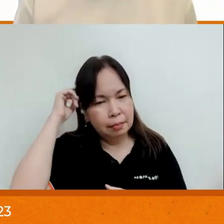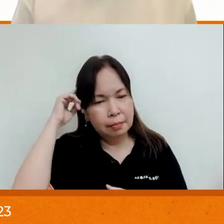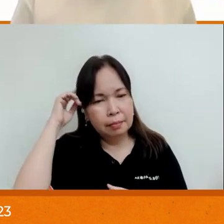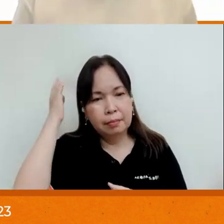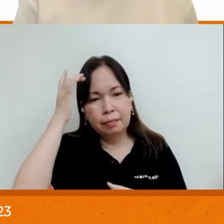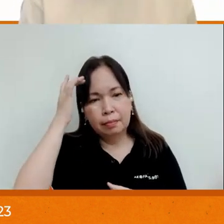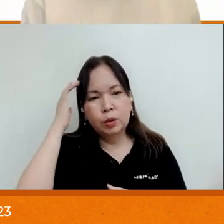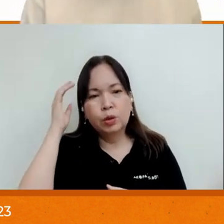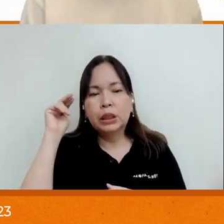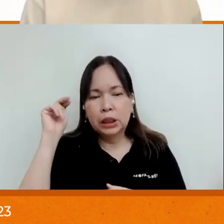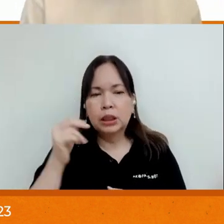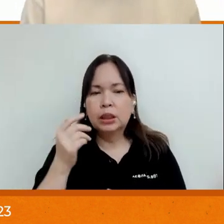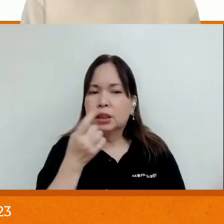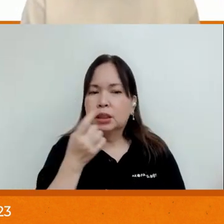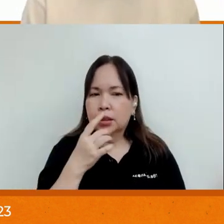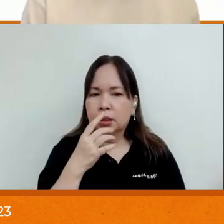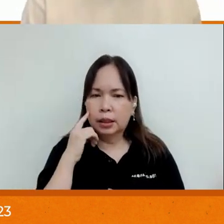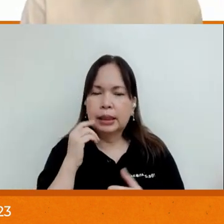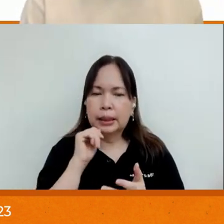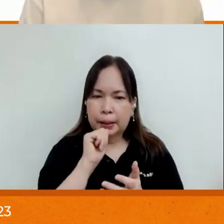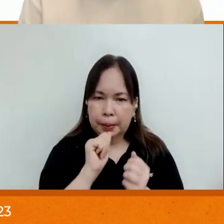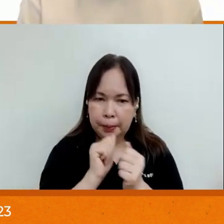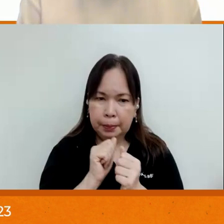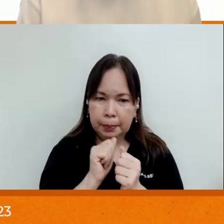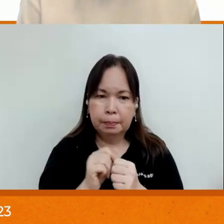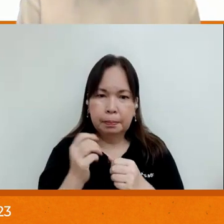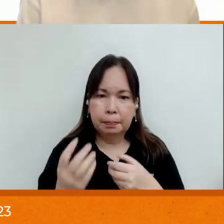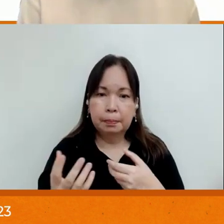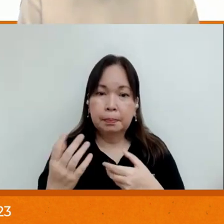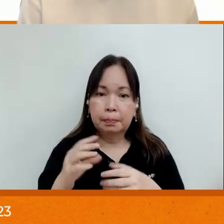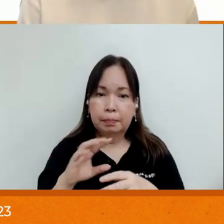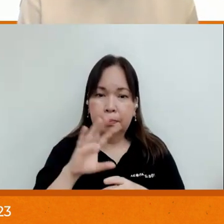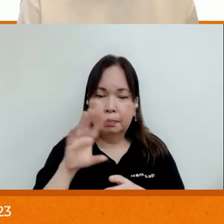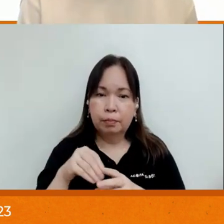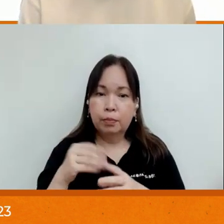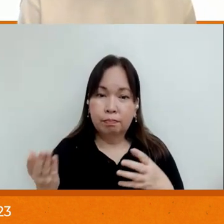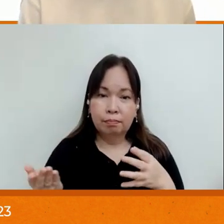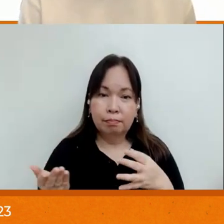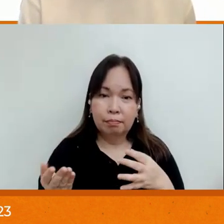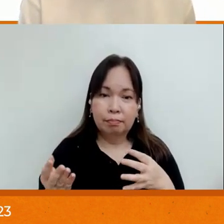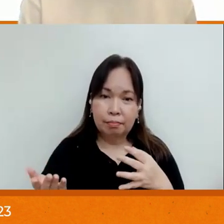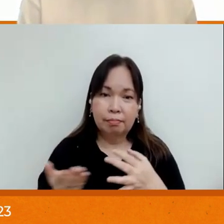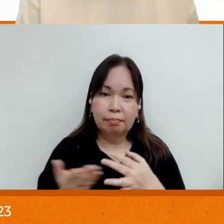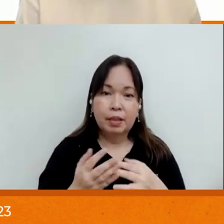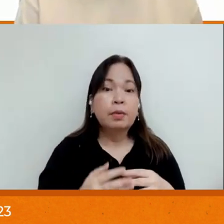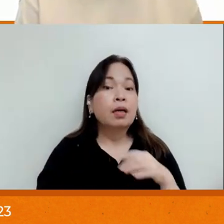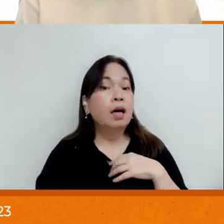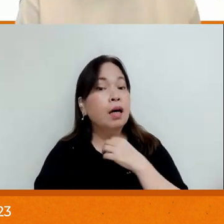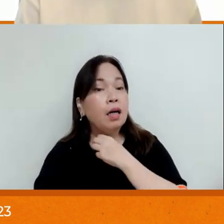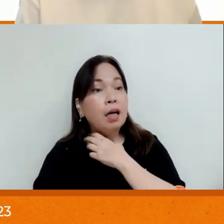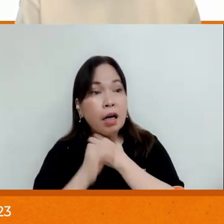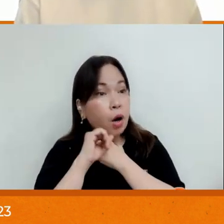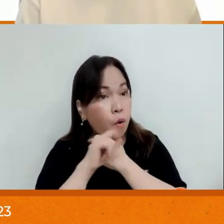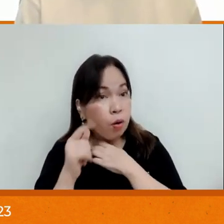a necessary part of the intervention. Yeah, but not for everyone. No, we're Yes. not saying na pag may anxiety, bigyan